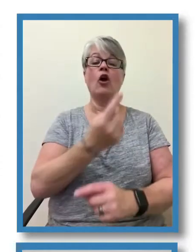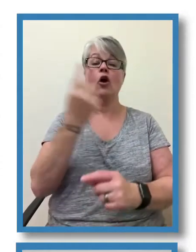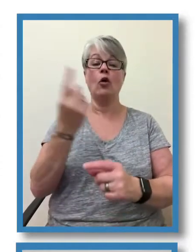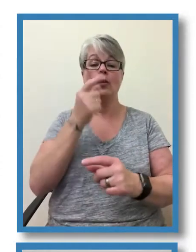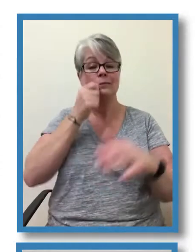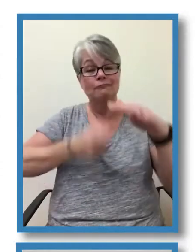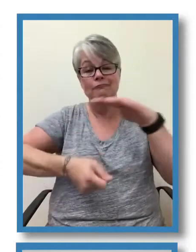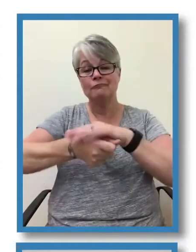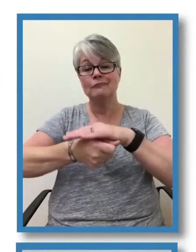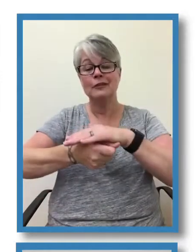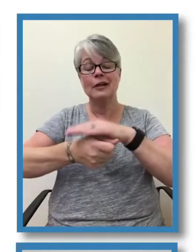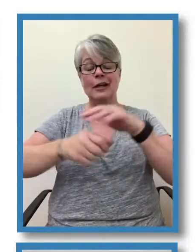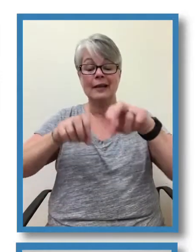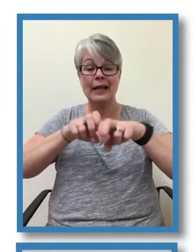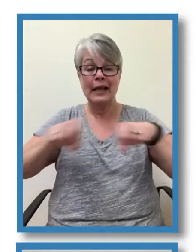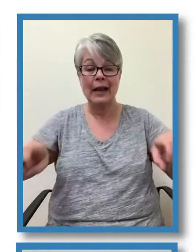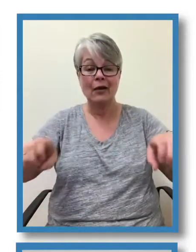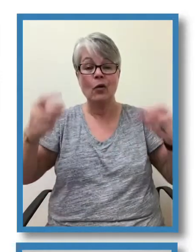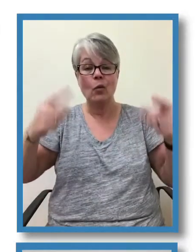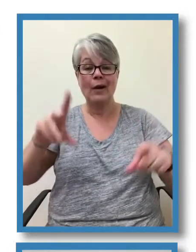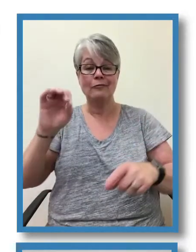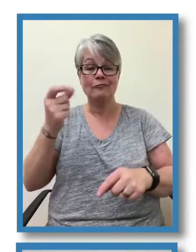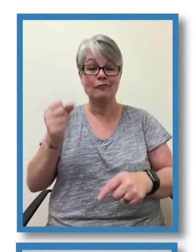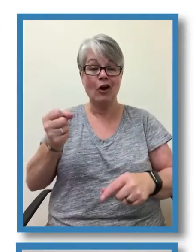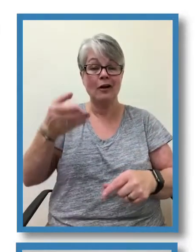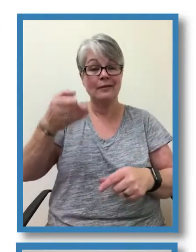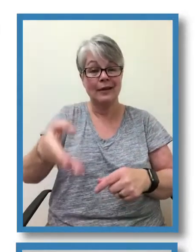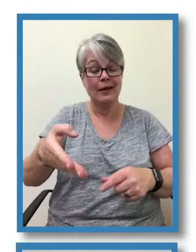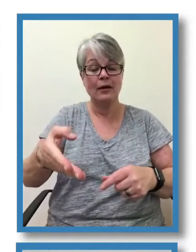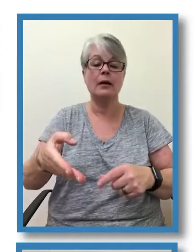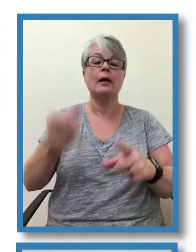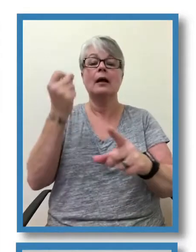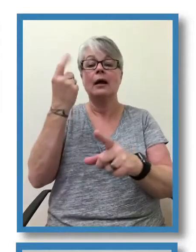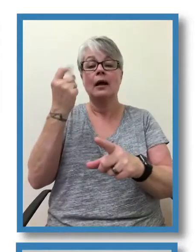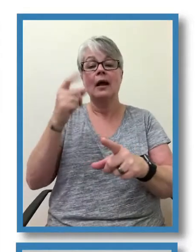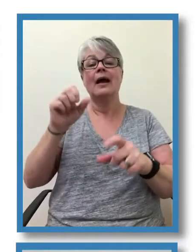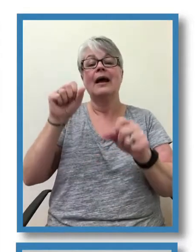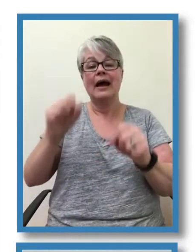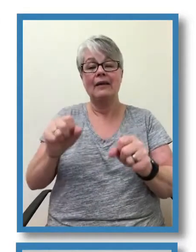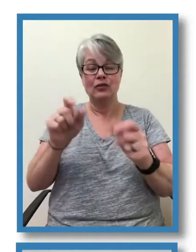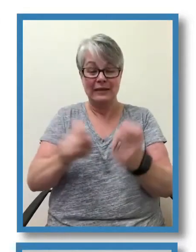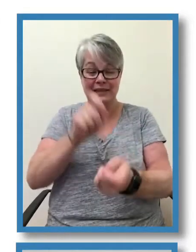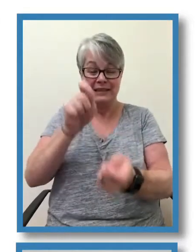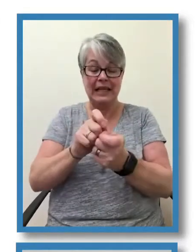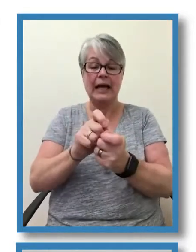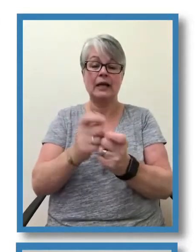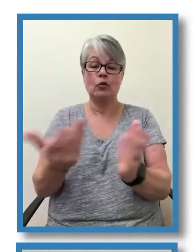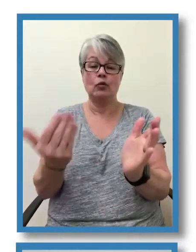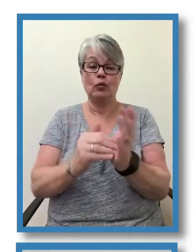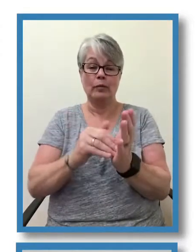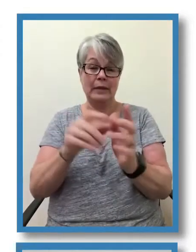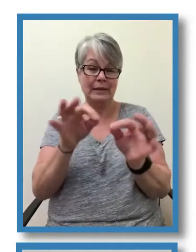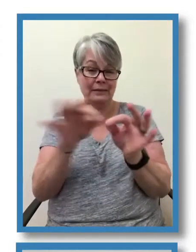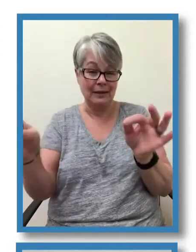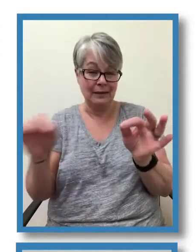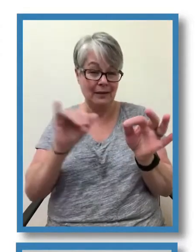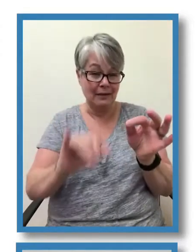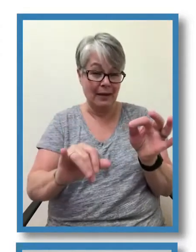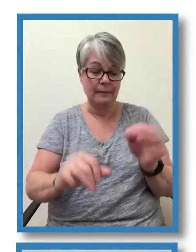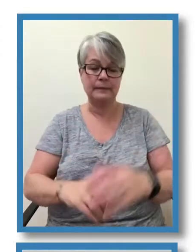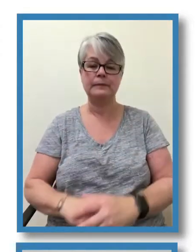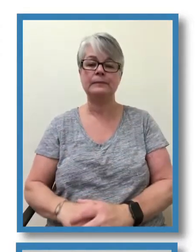words beginning with a certain letter. In this instance, it's F, so as many words as they can. This is looking